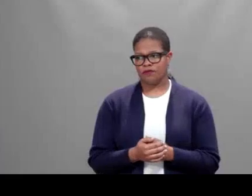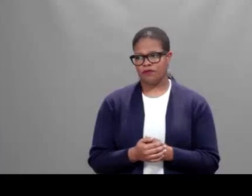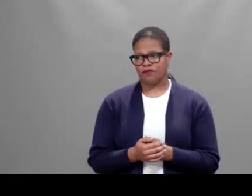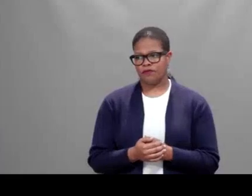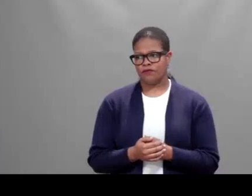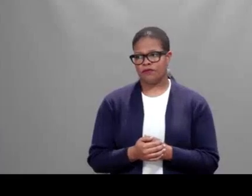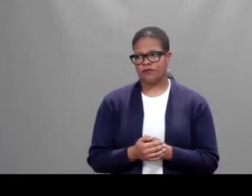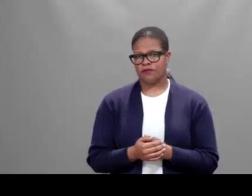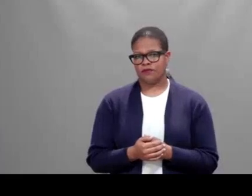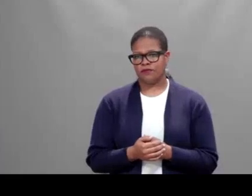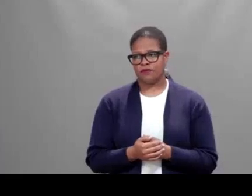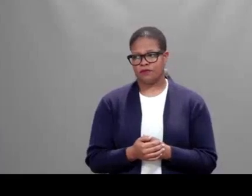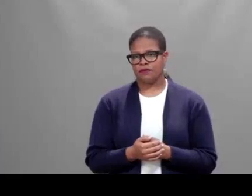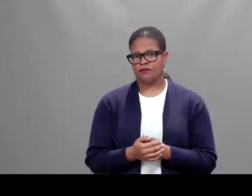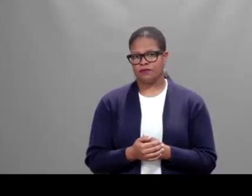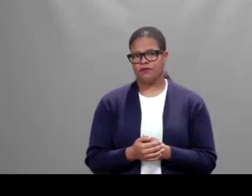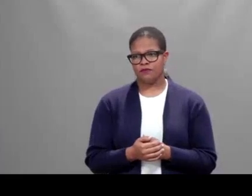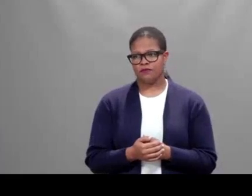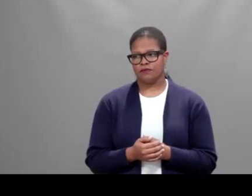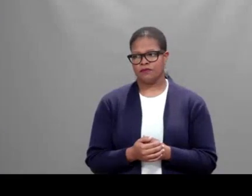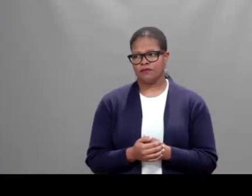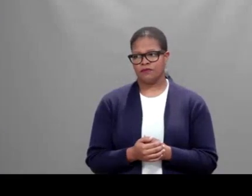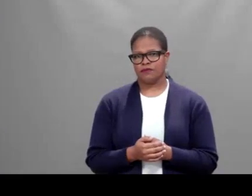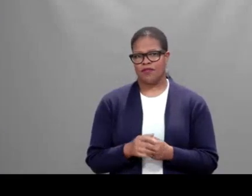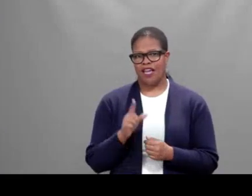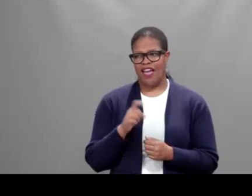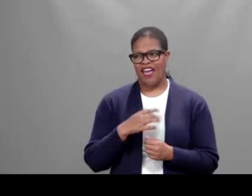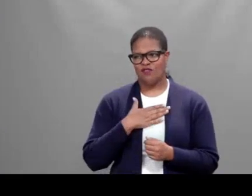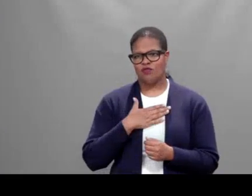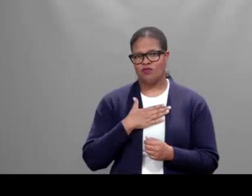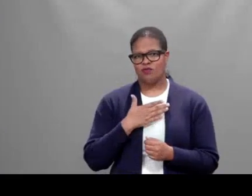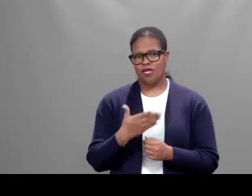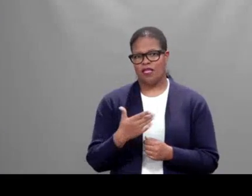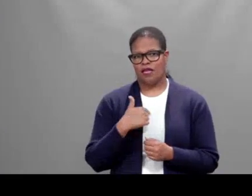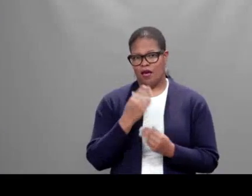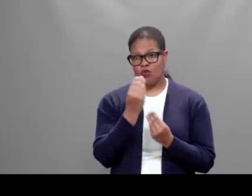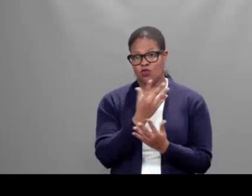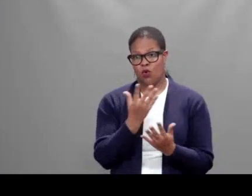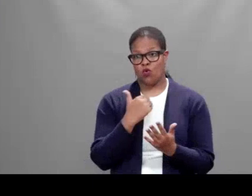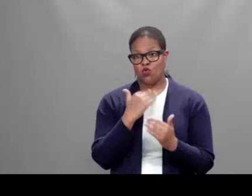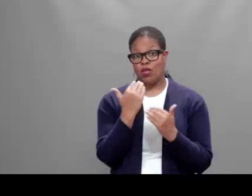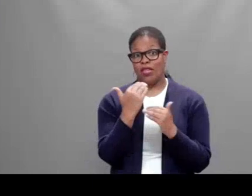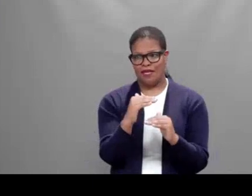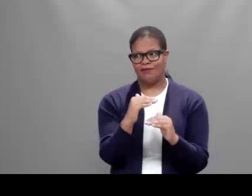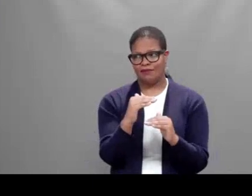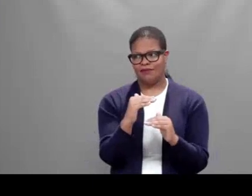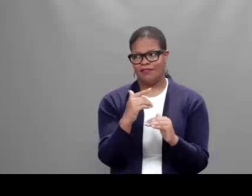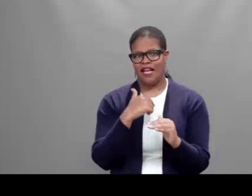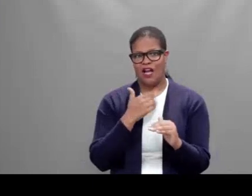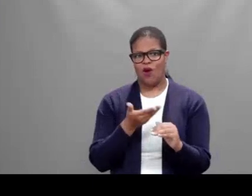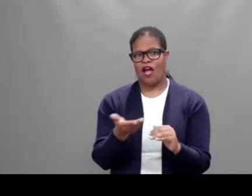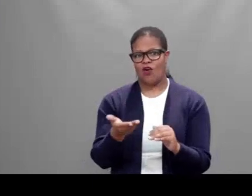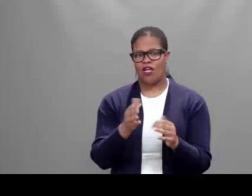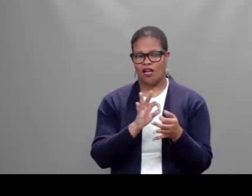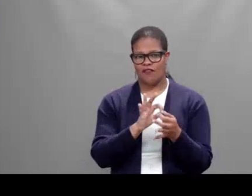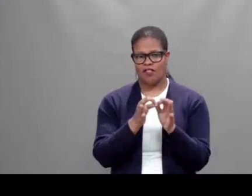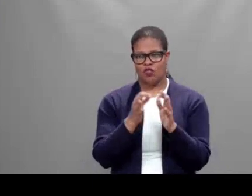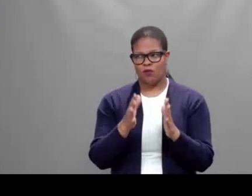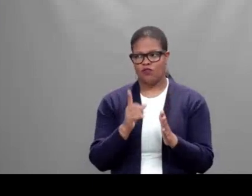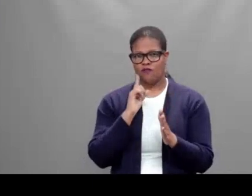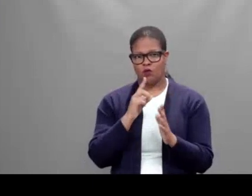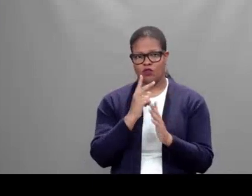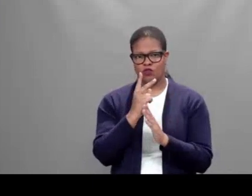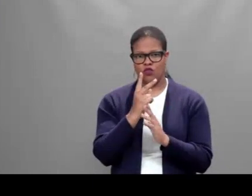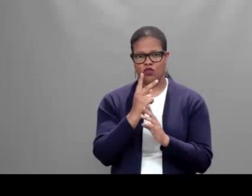Well, I've got to say that I was told to limit our hiring of the interpreters for